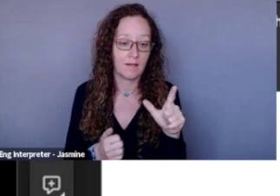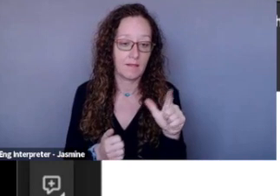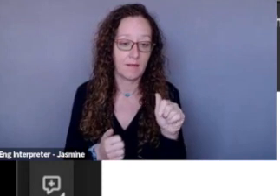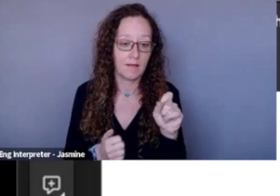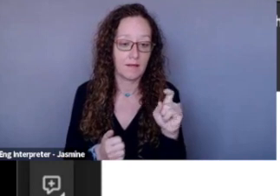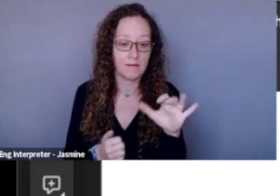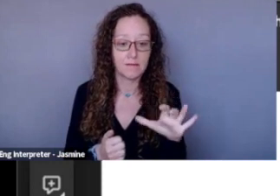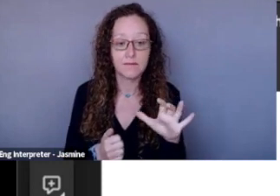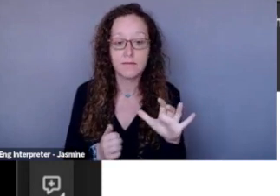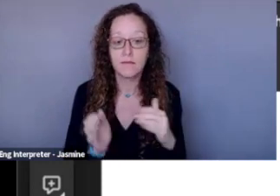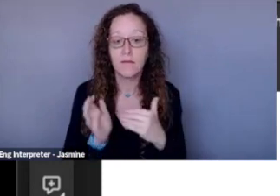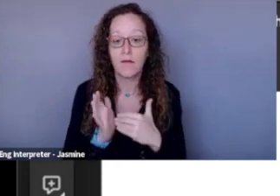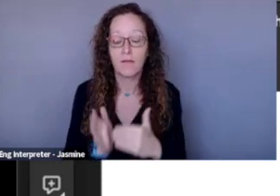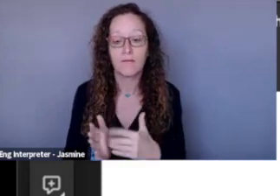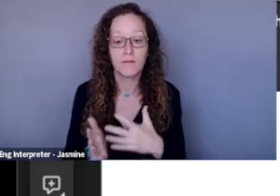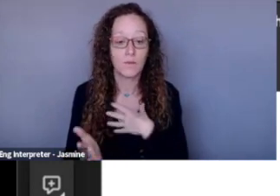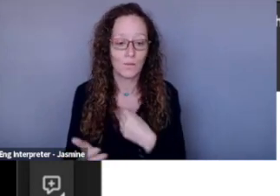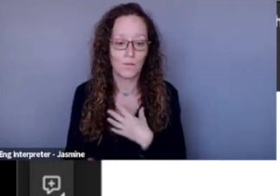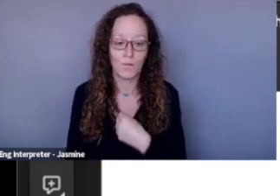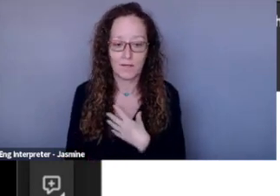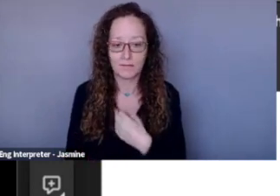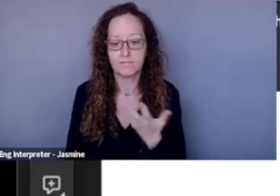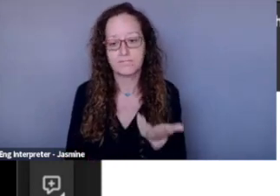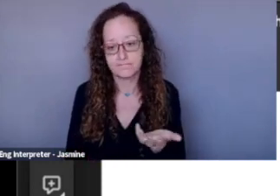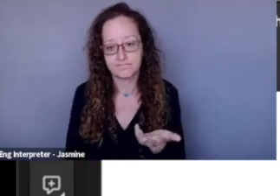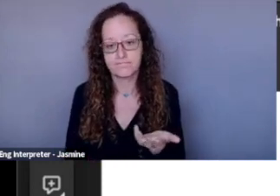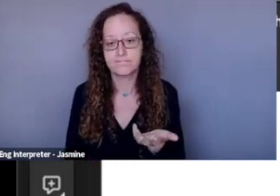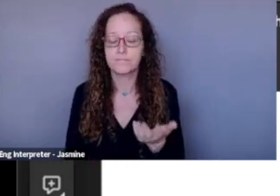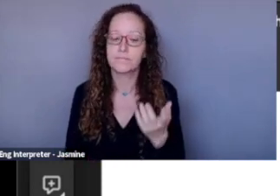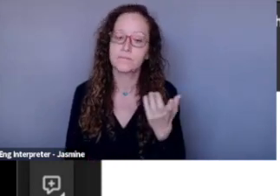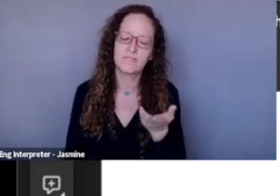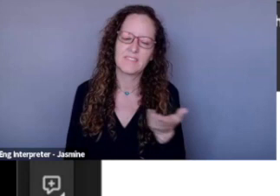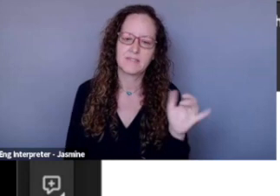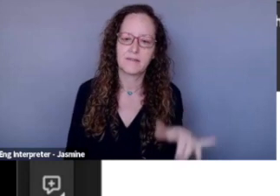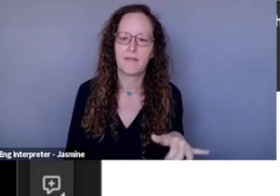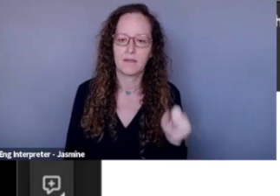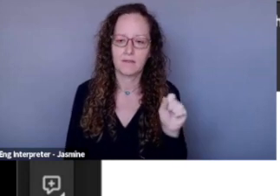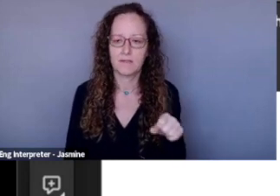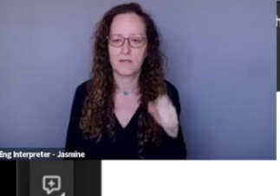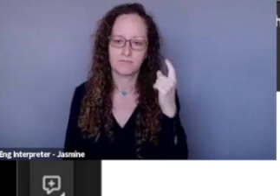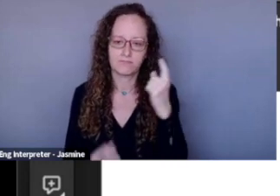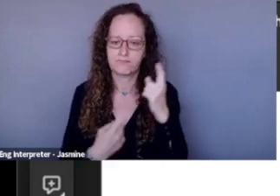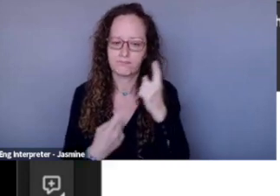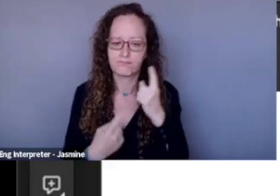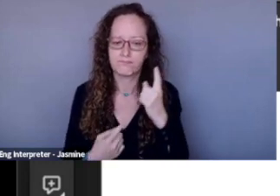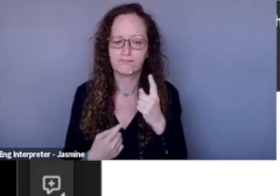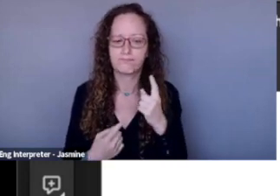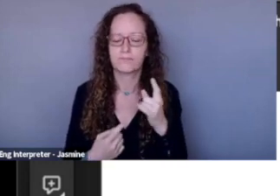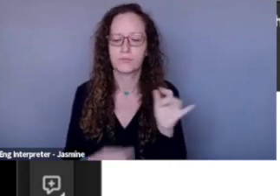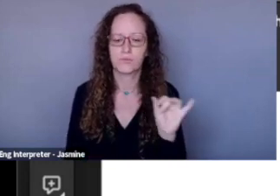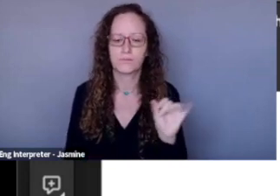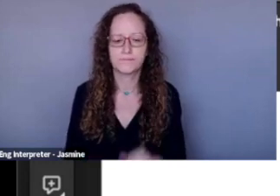to be white in color. So there's things like that that you can consider as